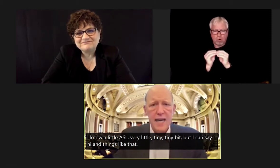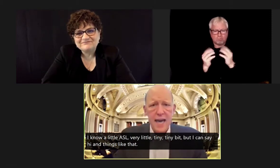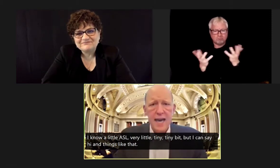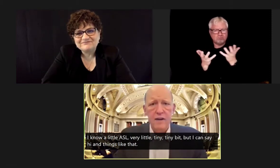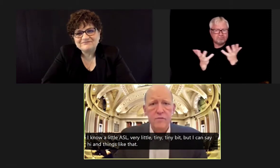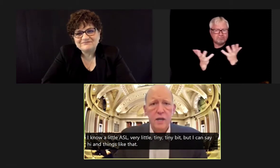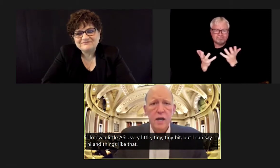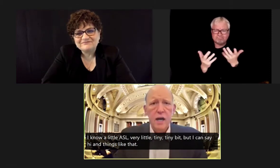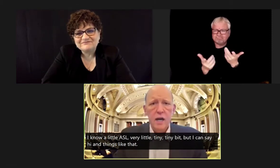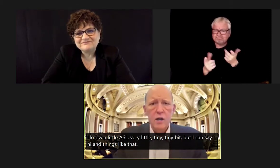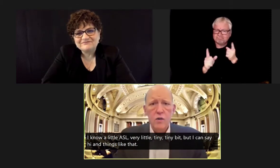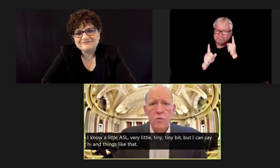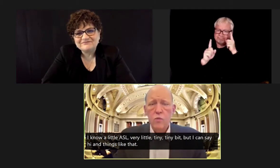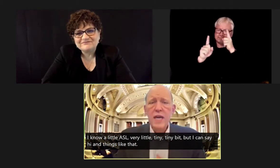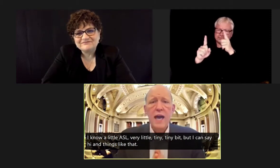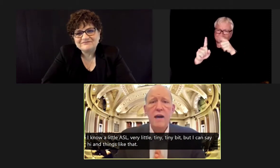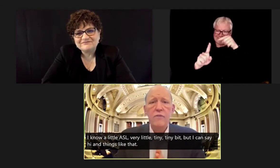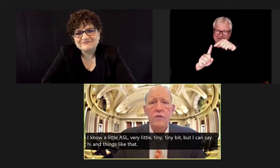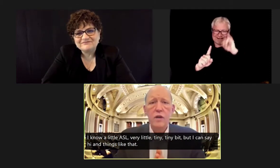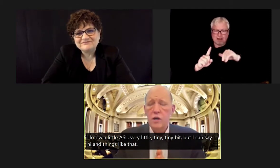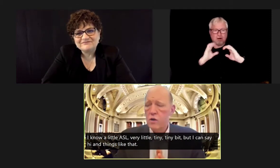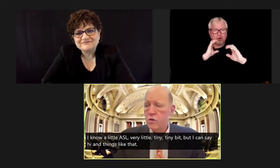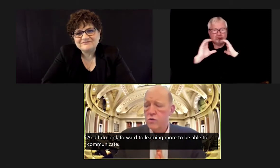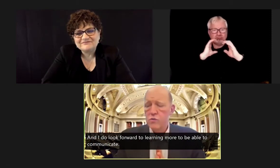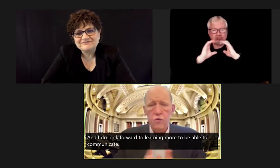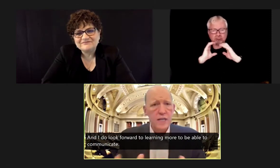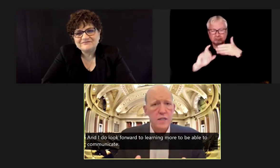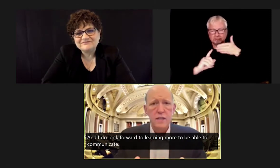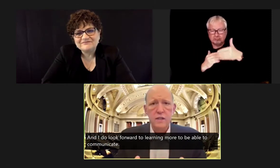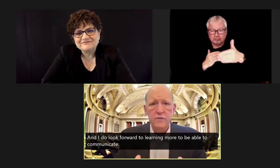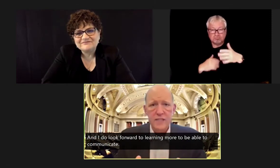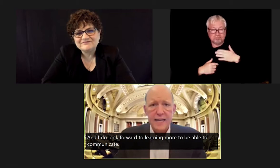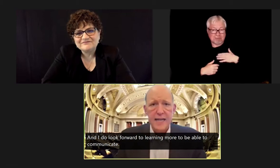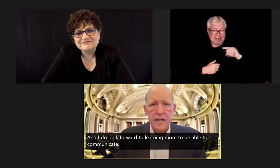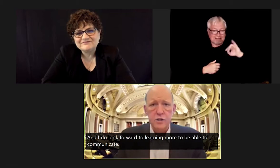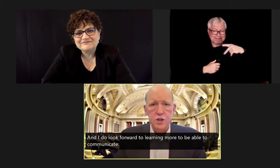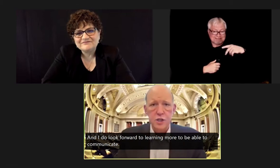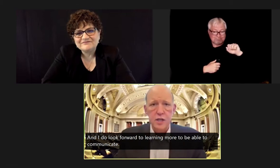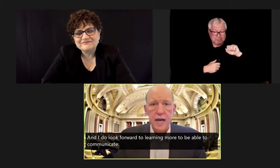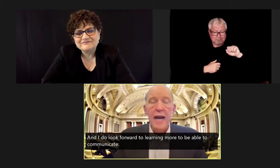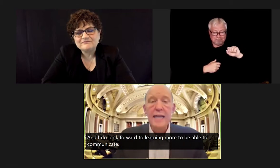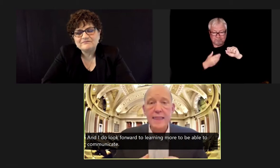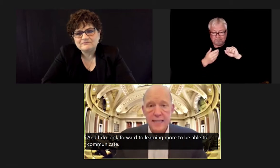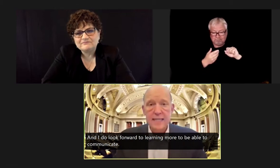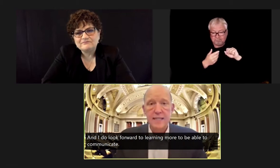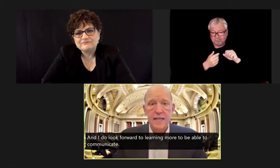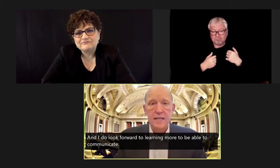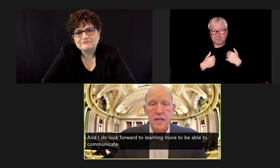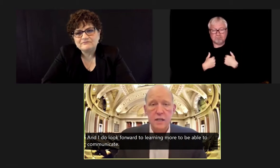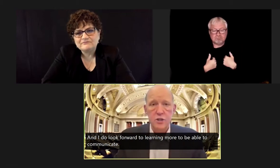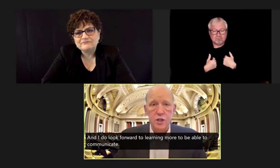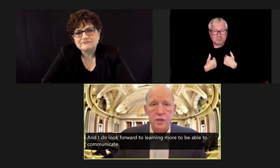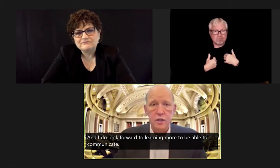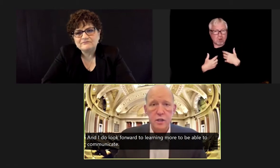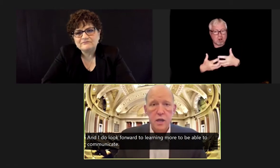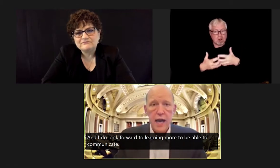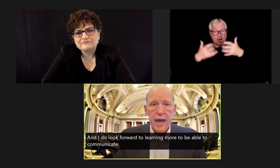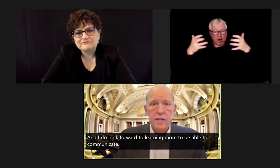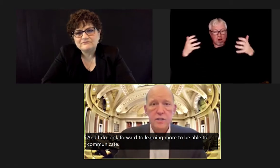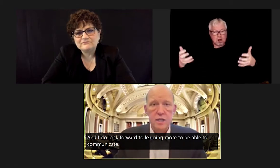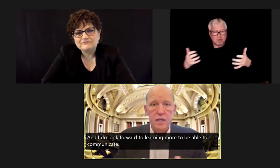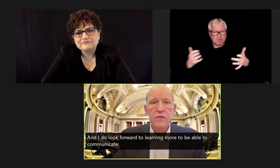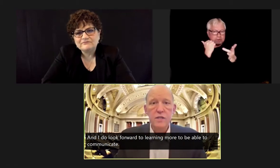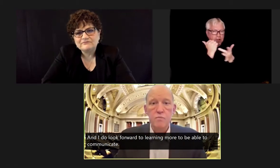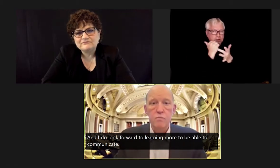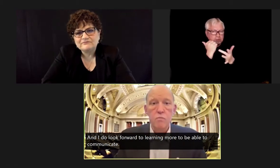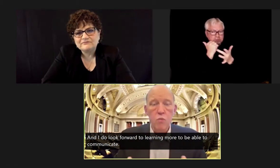that I have are, we have a great deal of technology. And I think technology